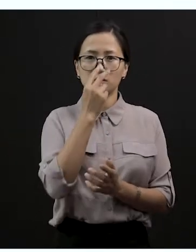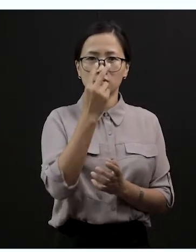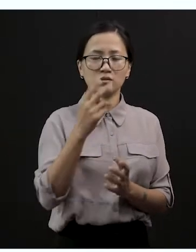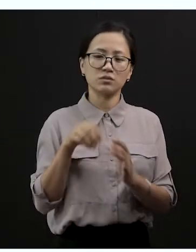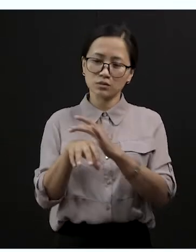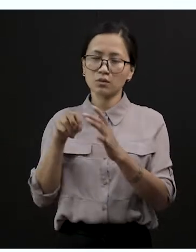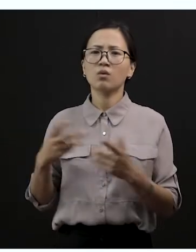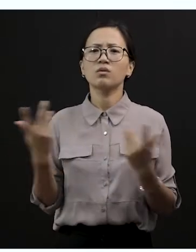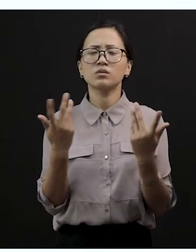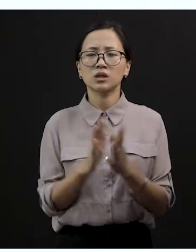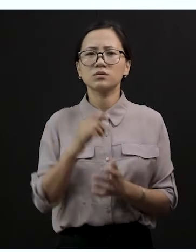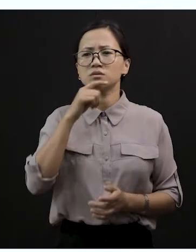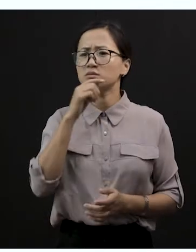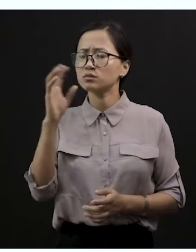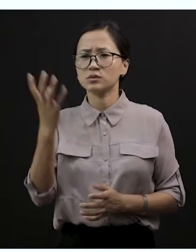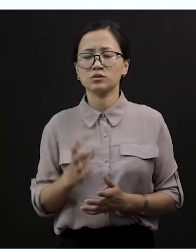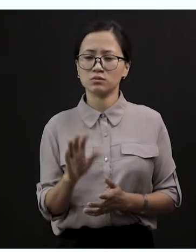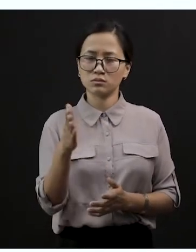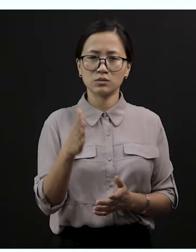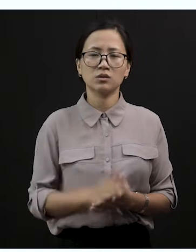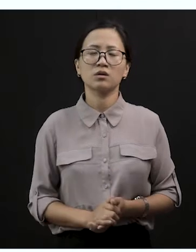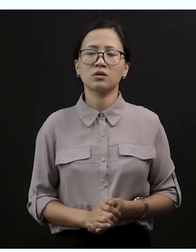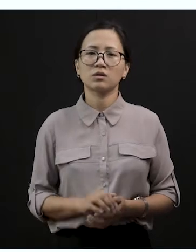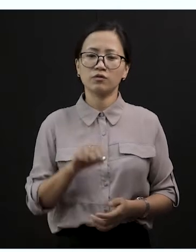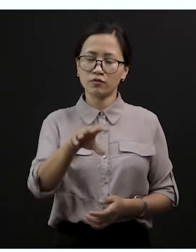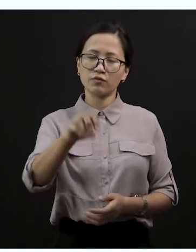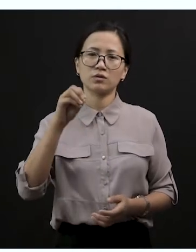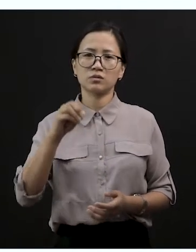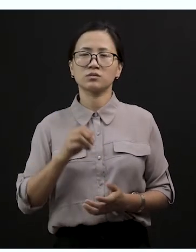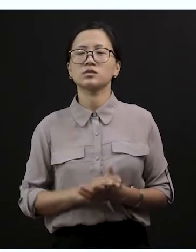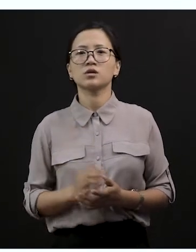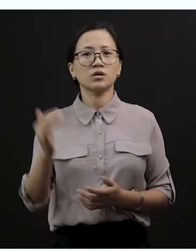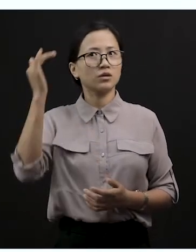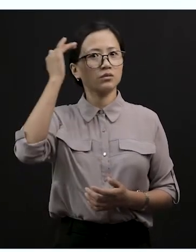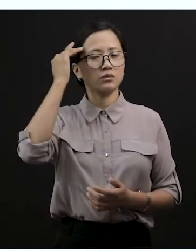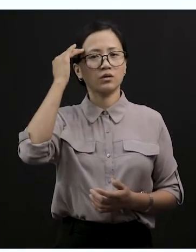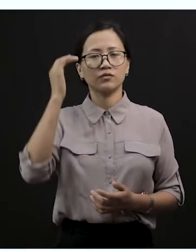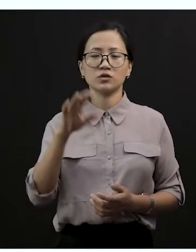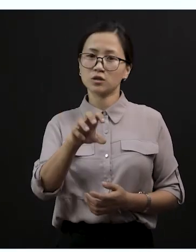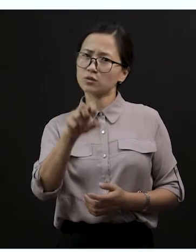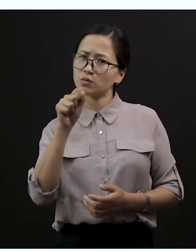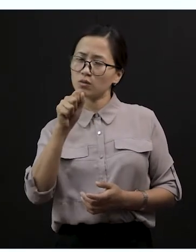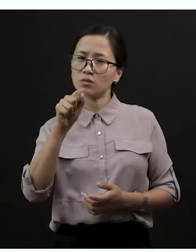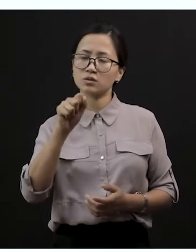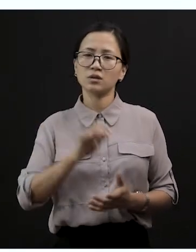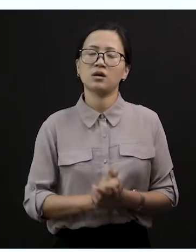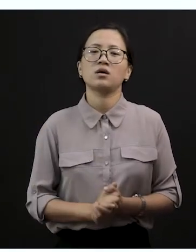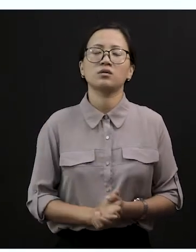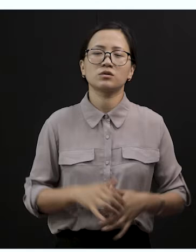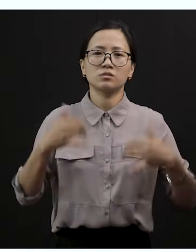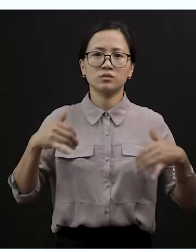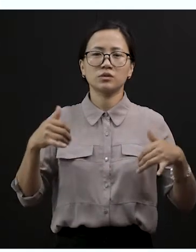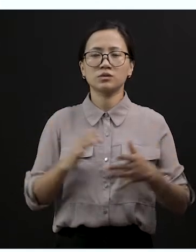why there was no tomatoes in his garden. He found out that Lima was the culprit. He was coming and